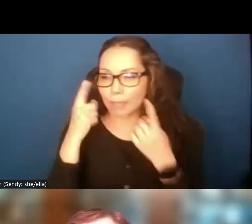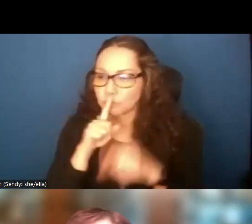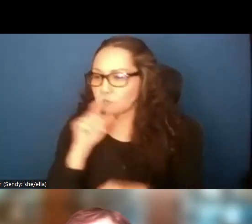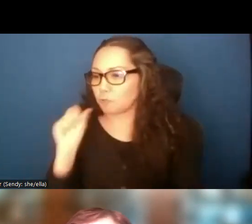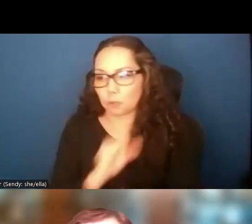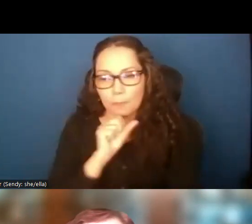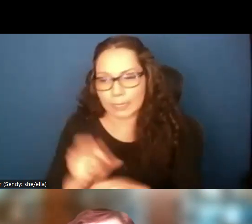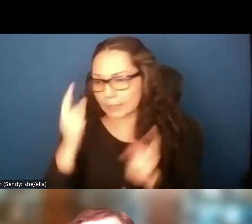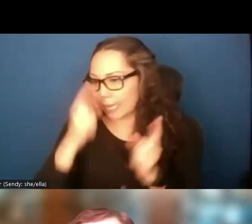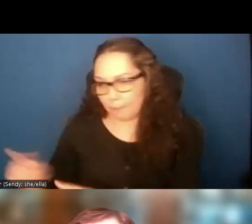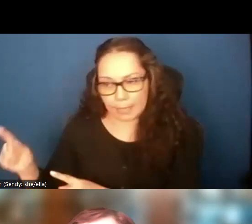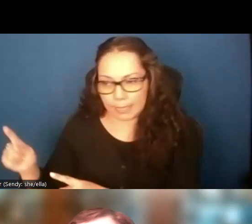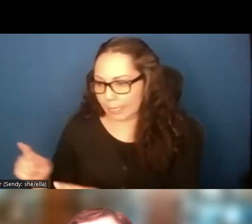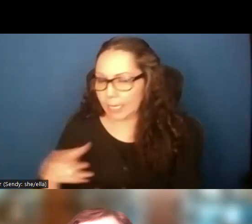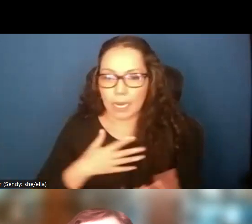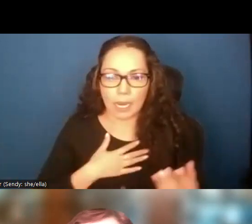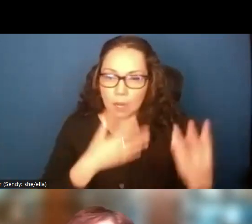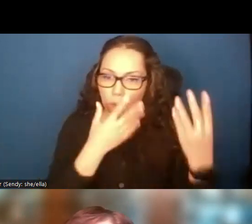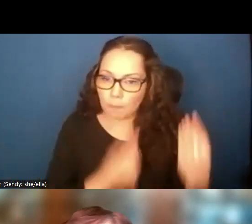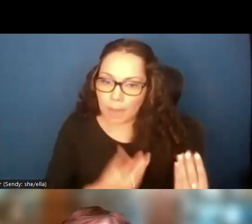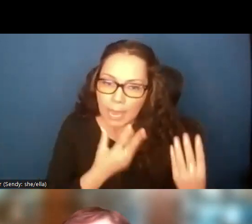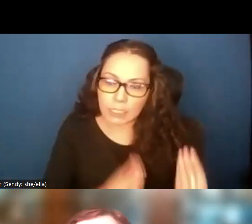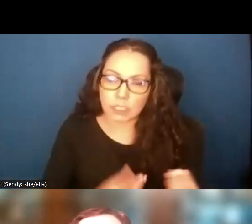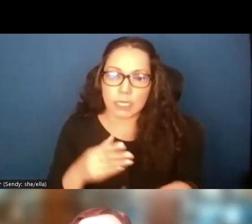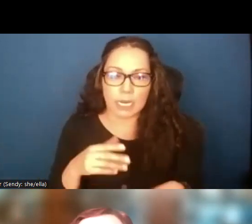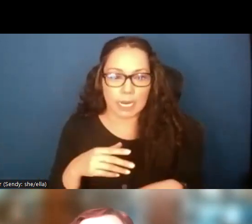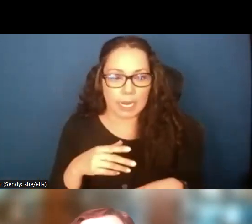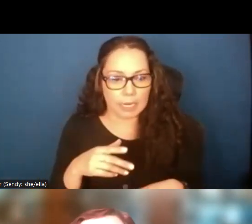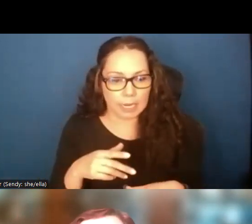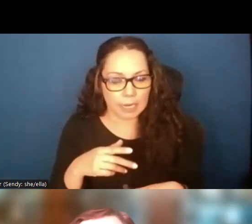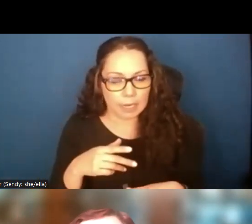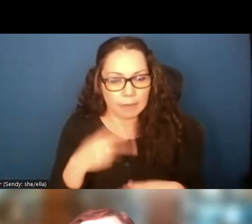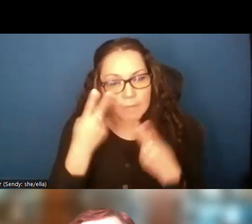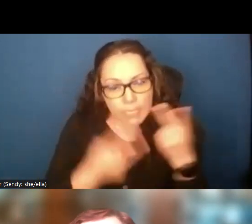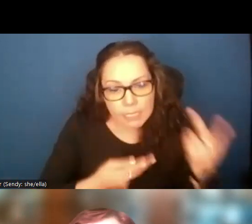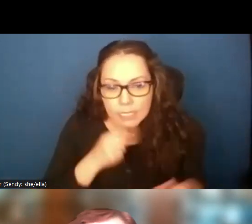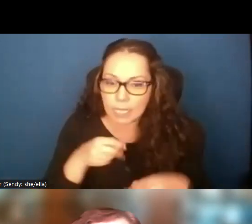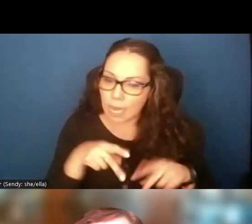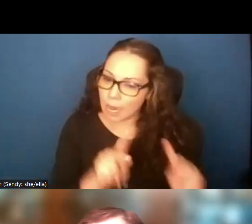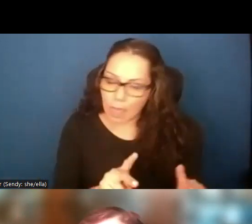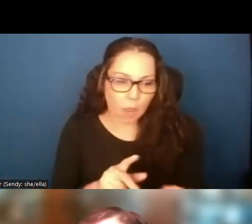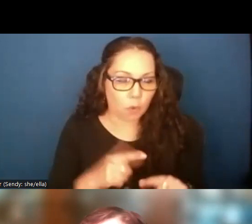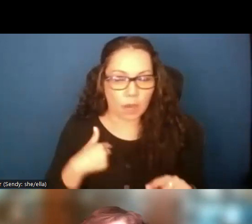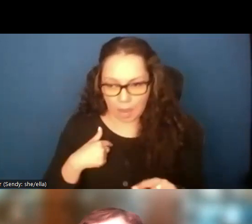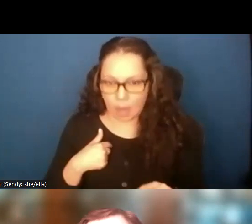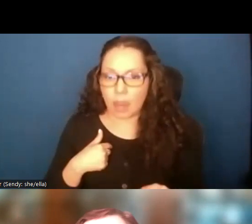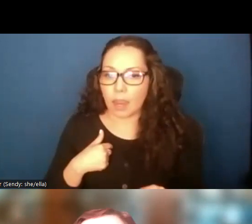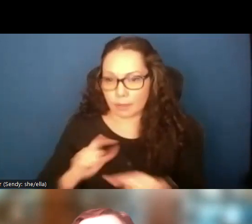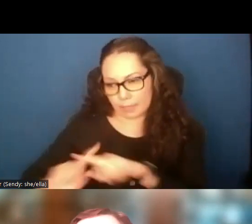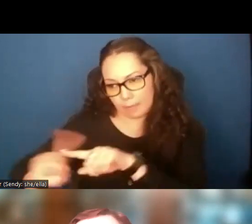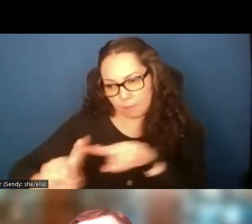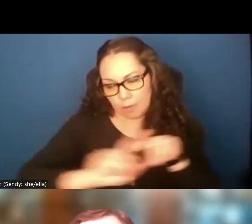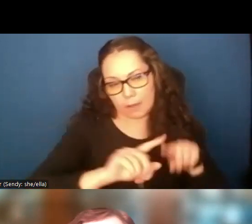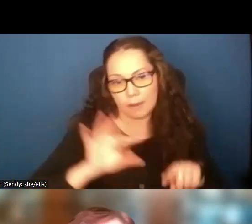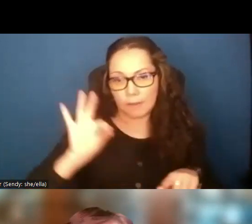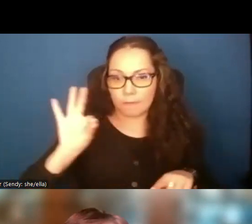Compassionate care visits were not happening. Compassionate visits were not happening. I belong to several Facebook groups,